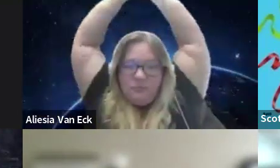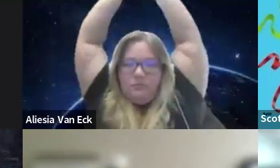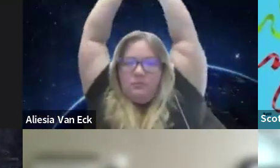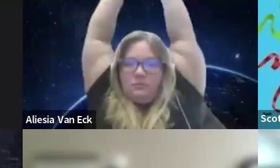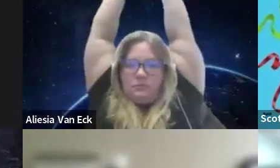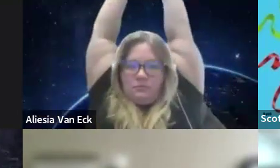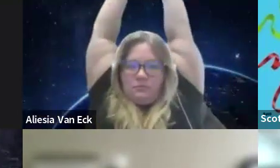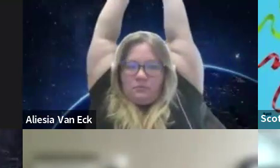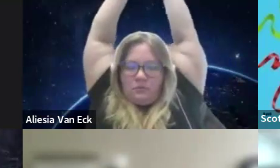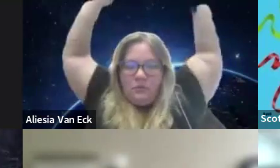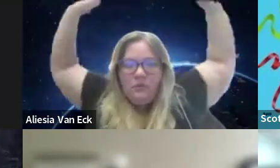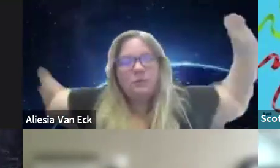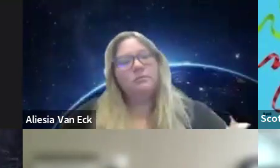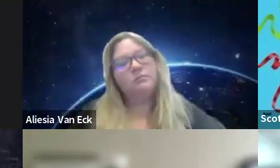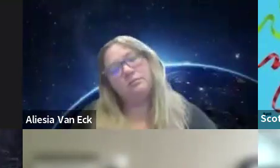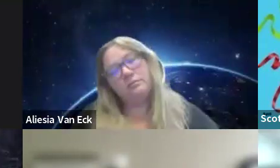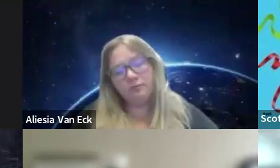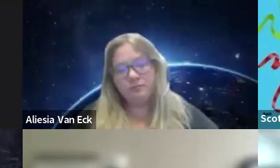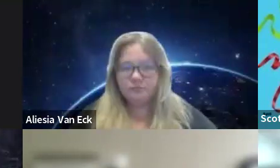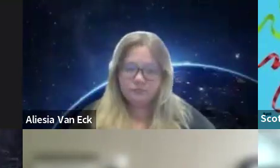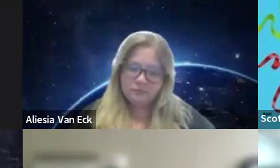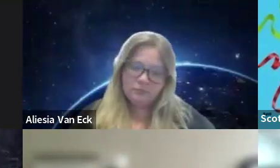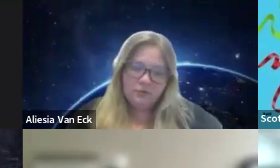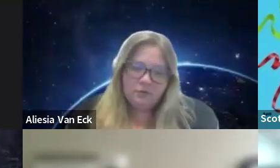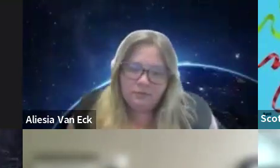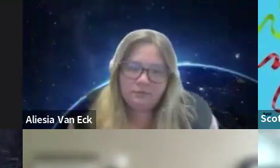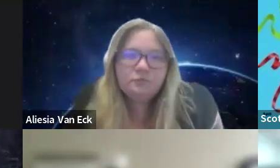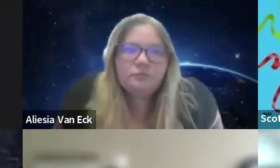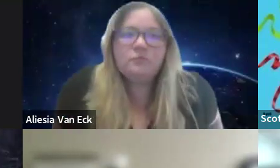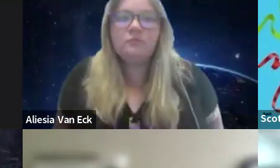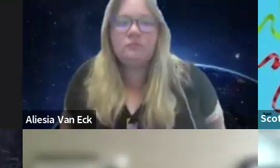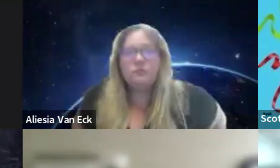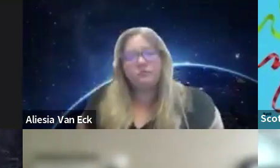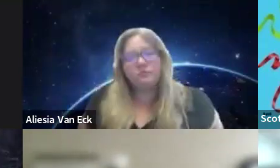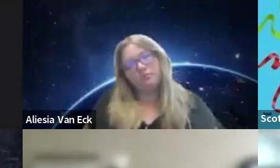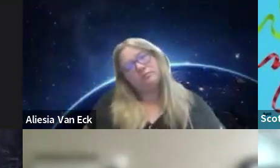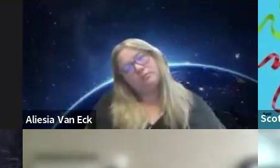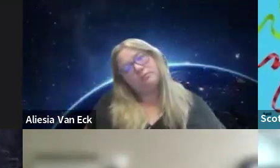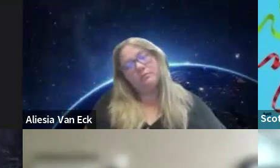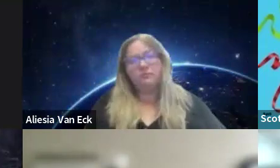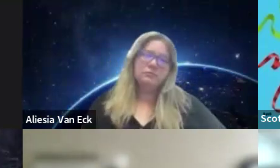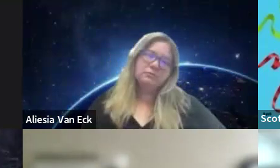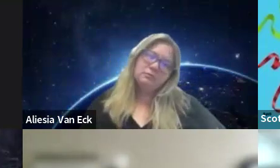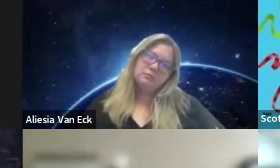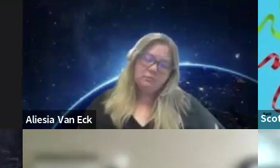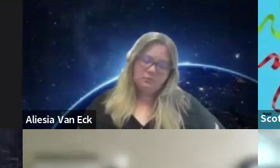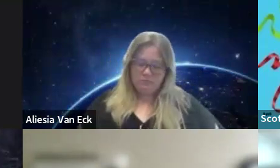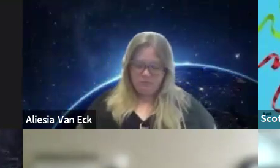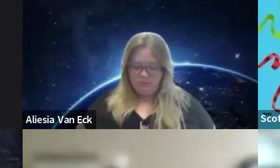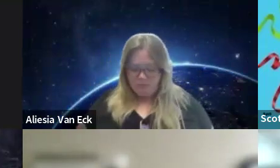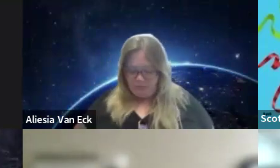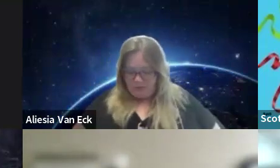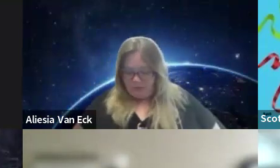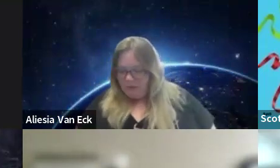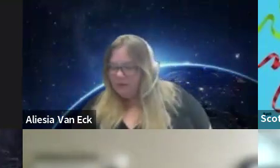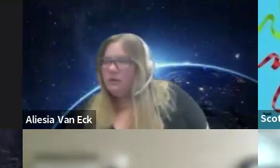we've added some additional QA, so we're hoping that everything is correct. Our mail merge works successfully, and so we are